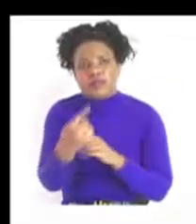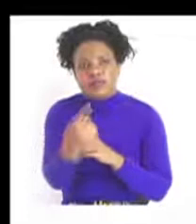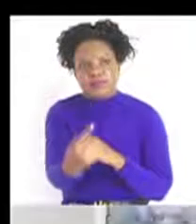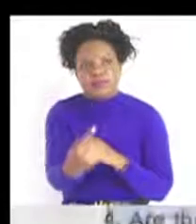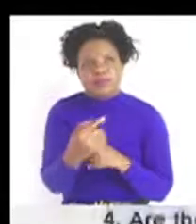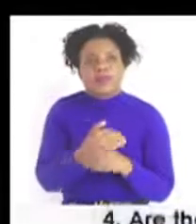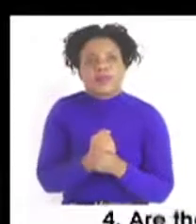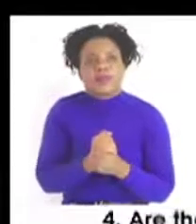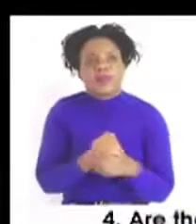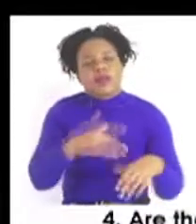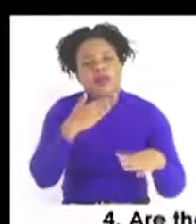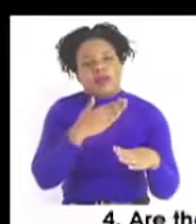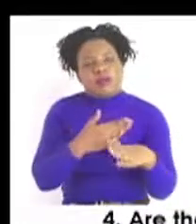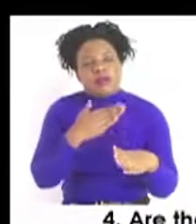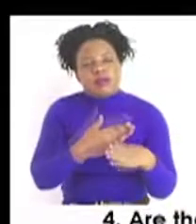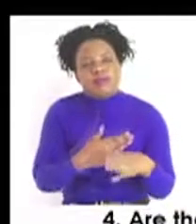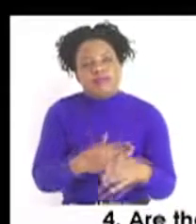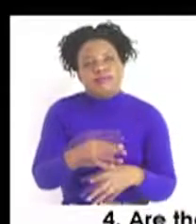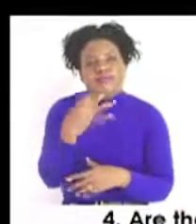Activity 4,